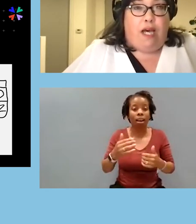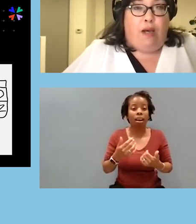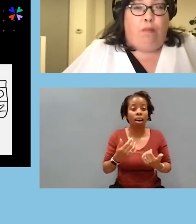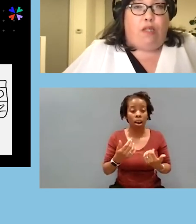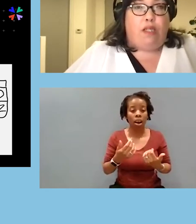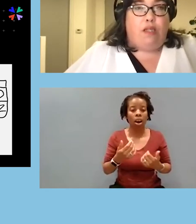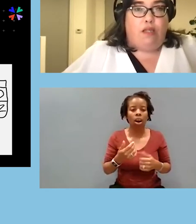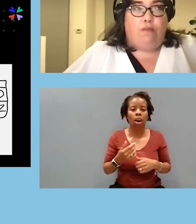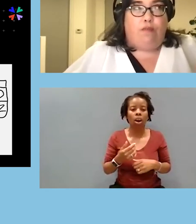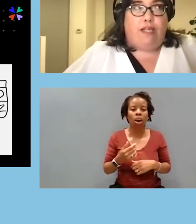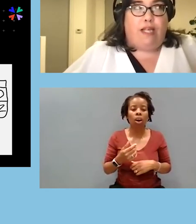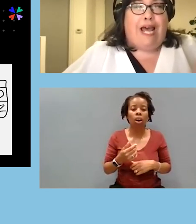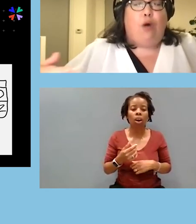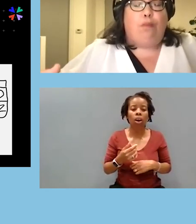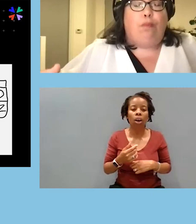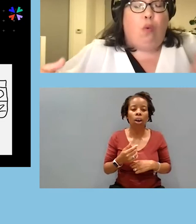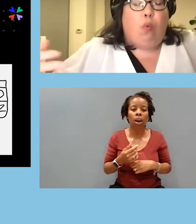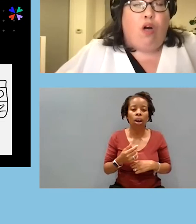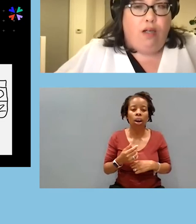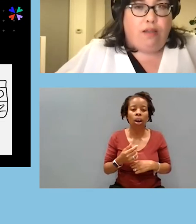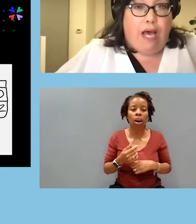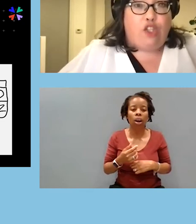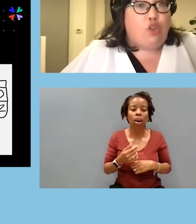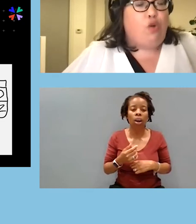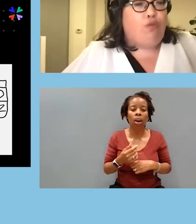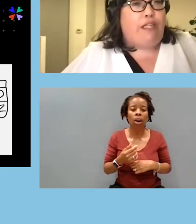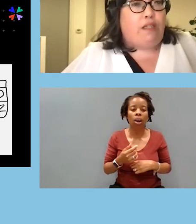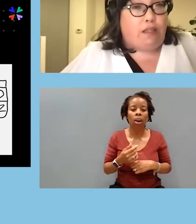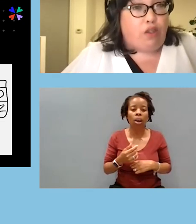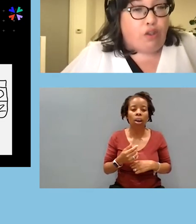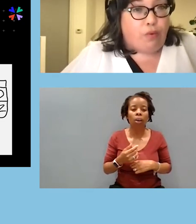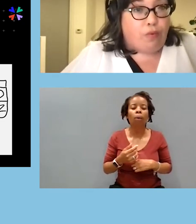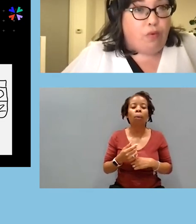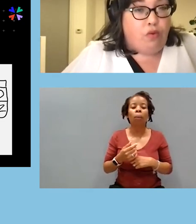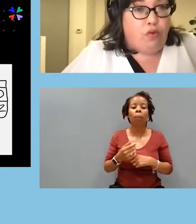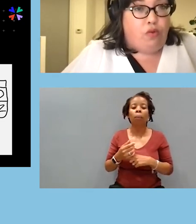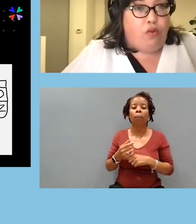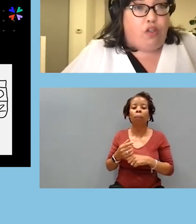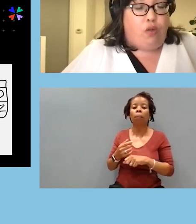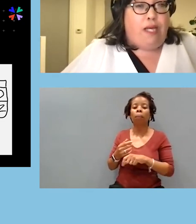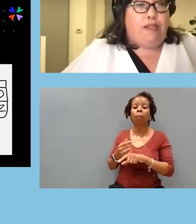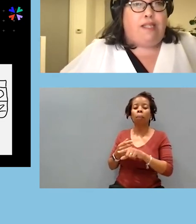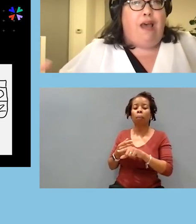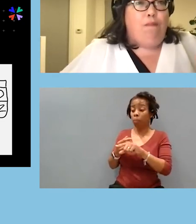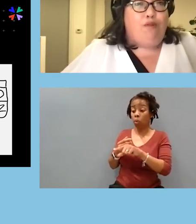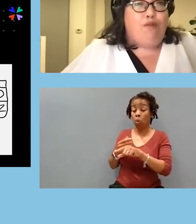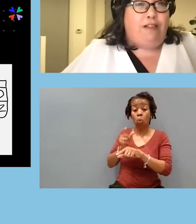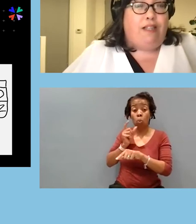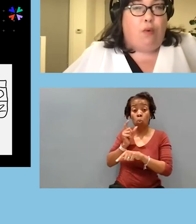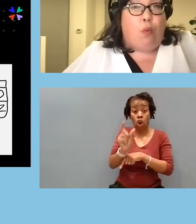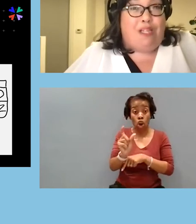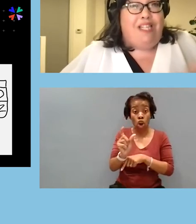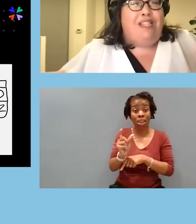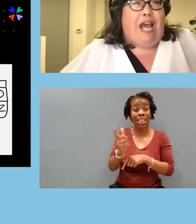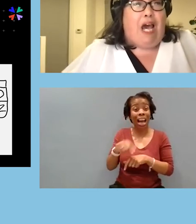be, there's an output of words and short phrases too. So there's a